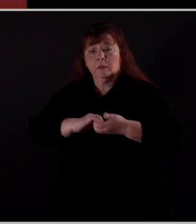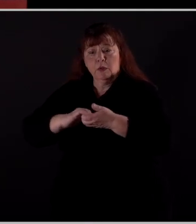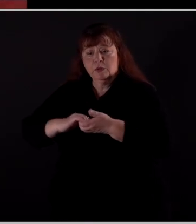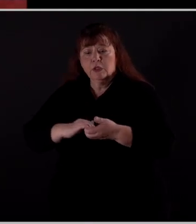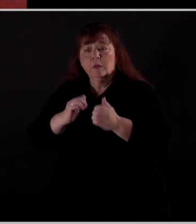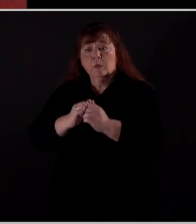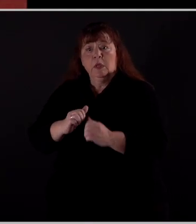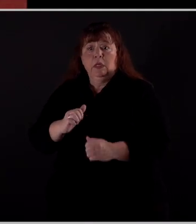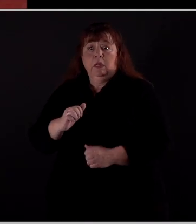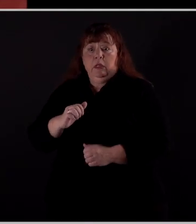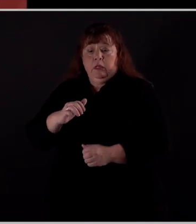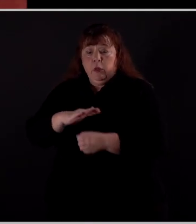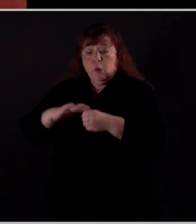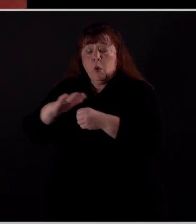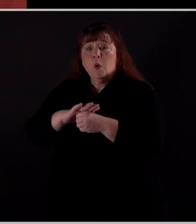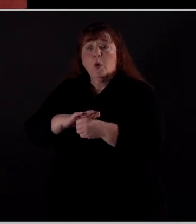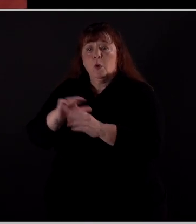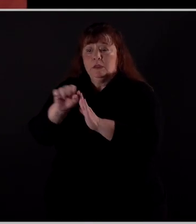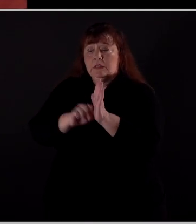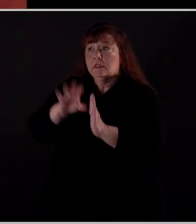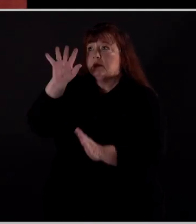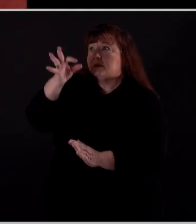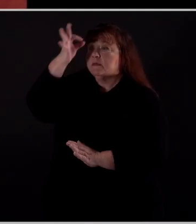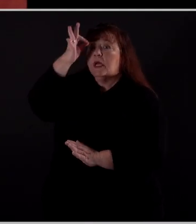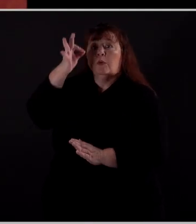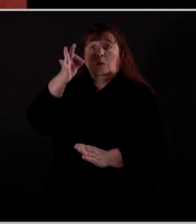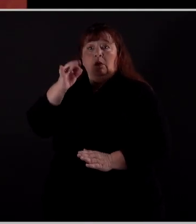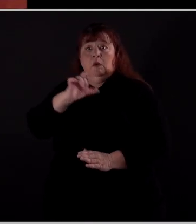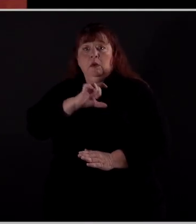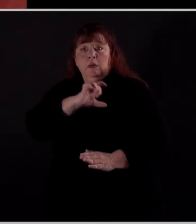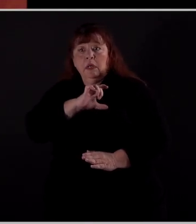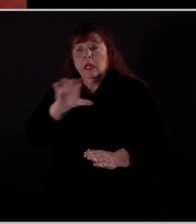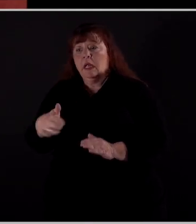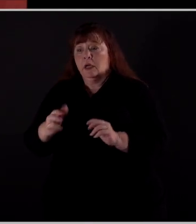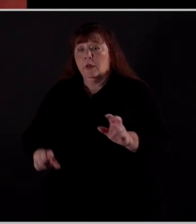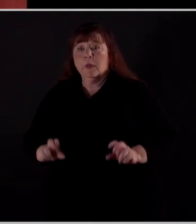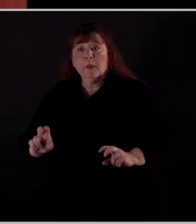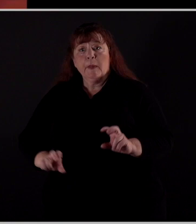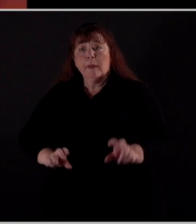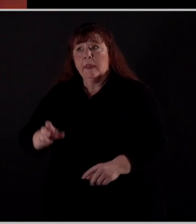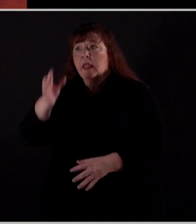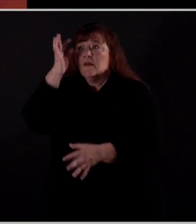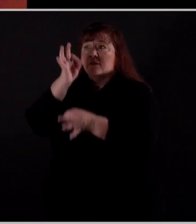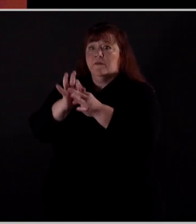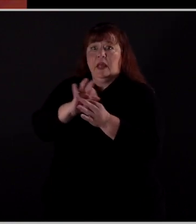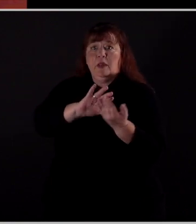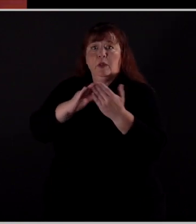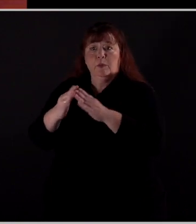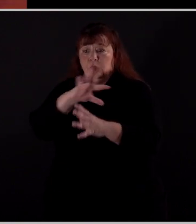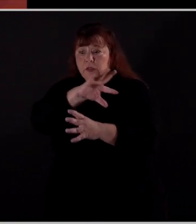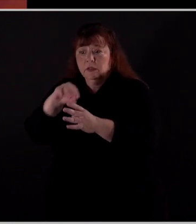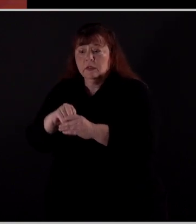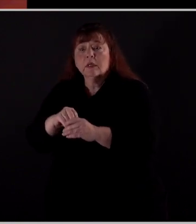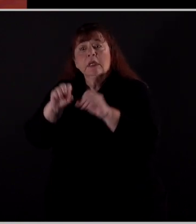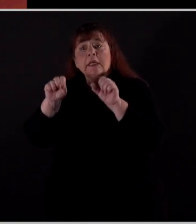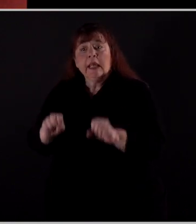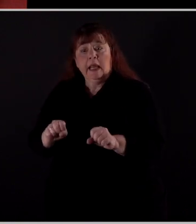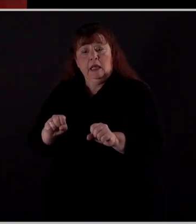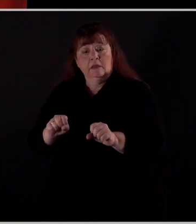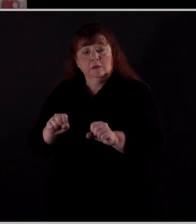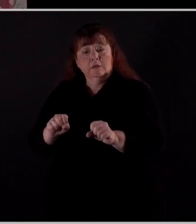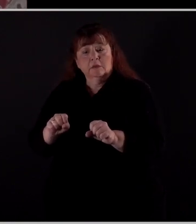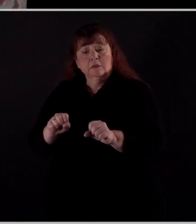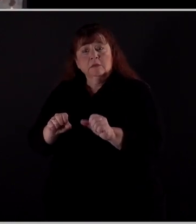between local, state, and federal government with our other stakeholders, with other faith-based communities, what we've been able to do is work to